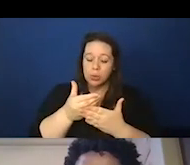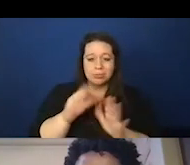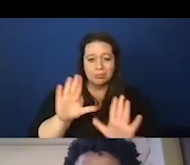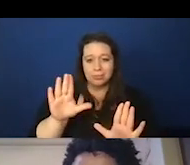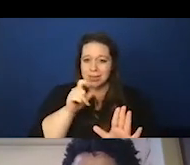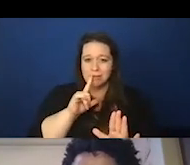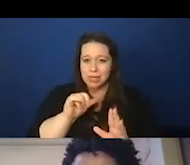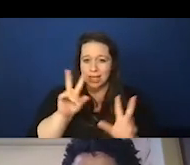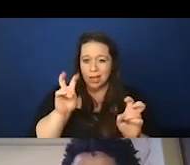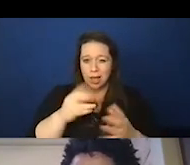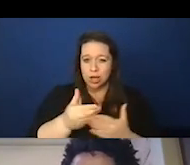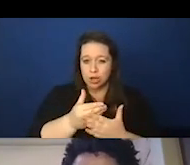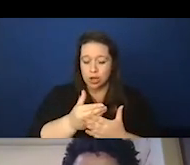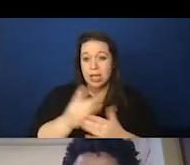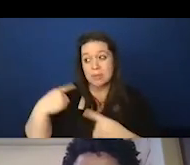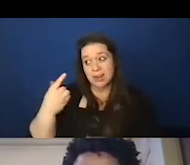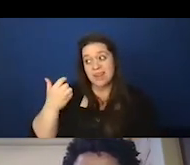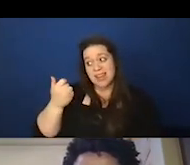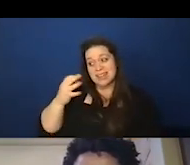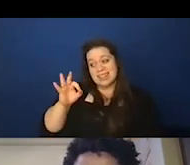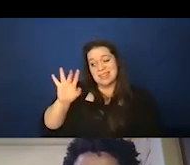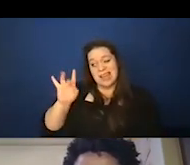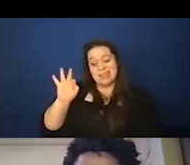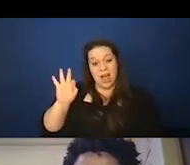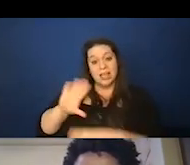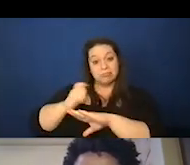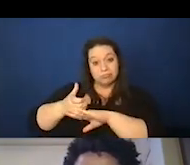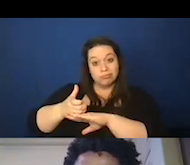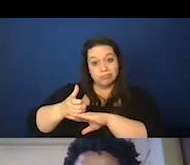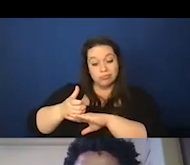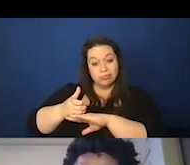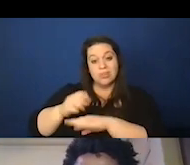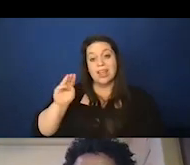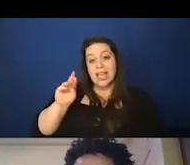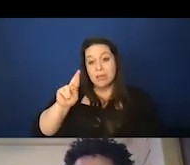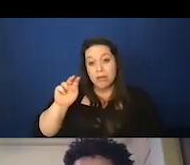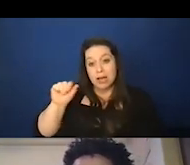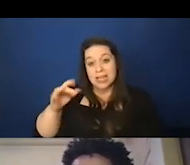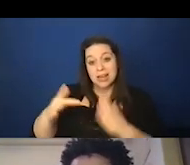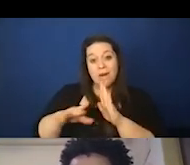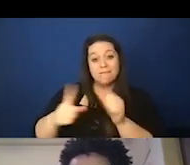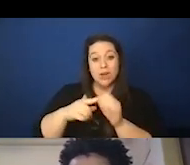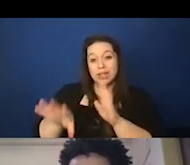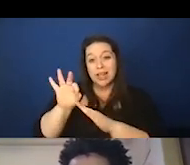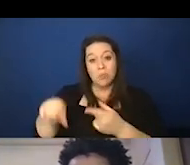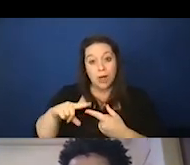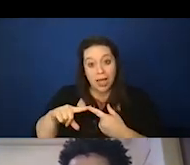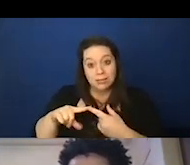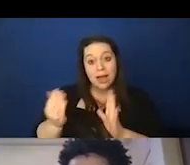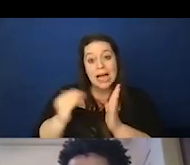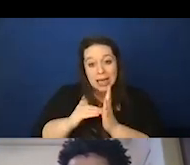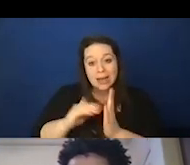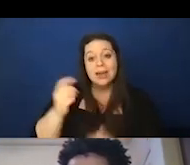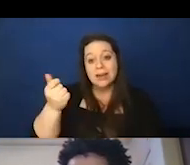1989. mRNA technology was first discovered in 1989. And then if you fast forward